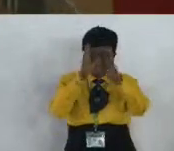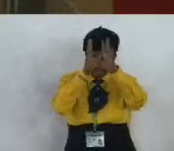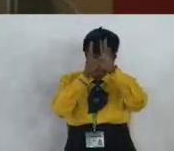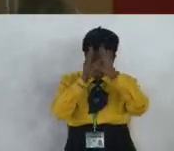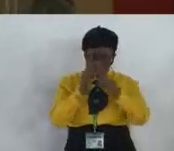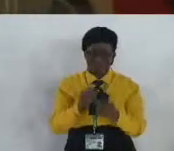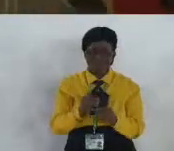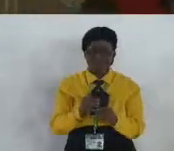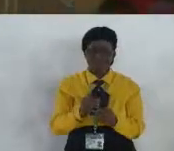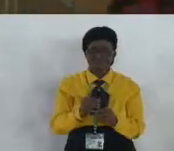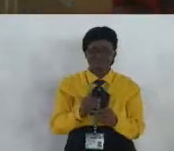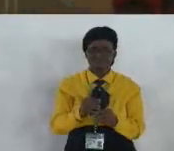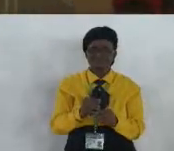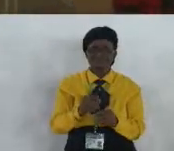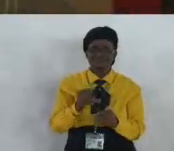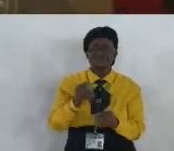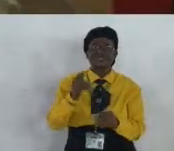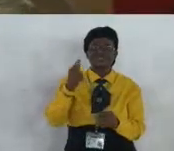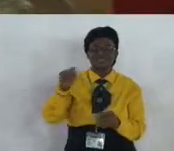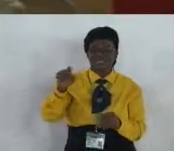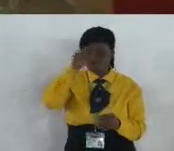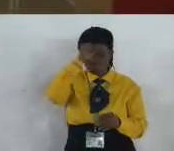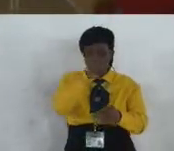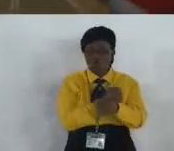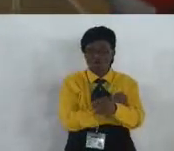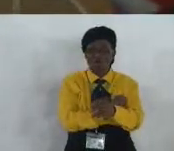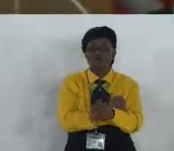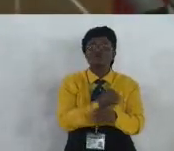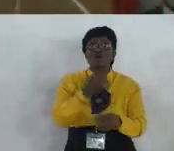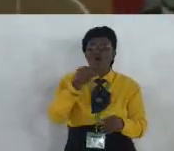the son of the giant killer,